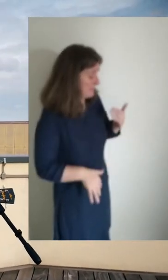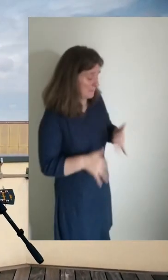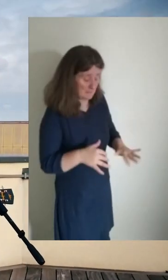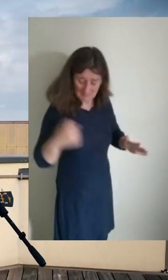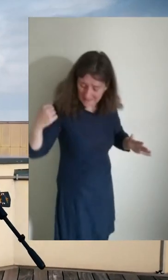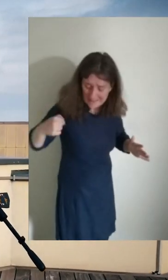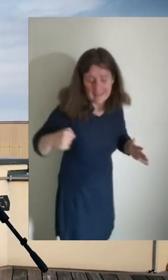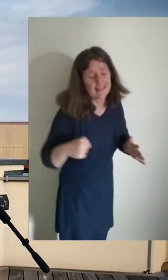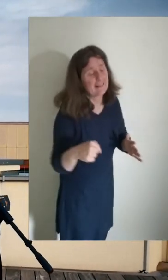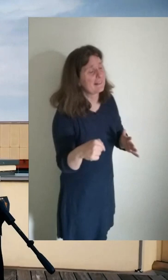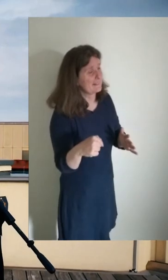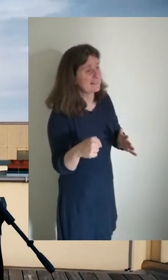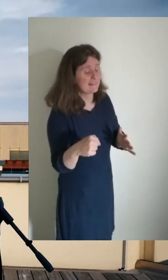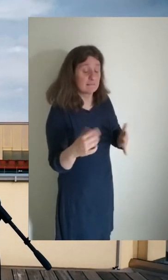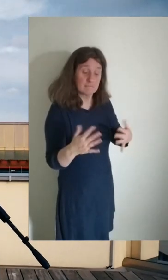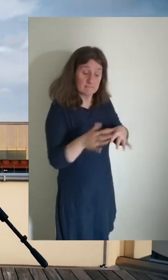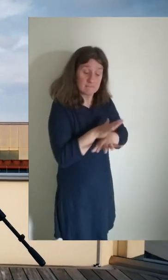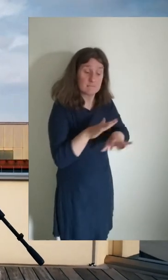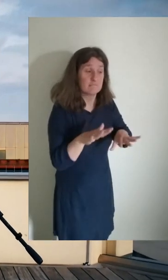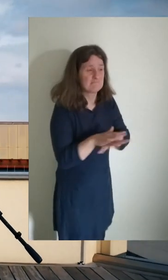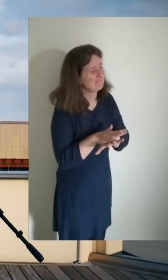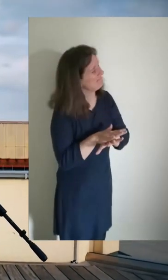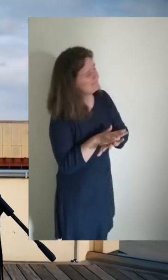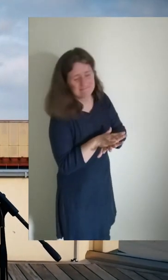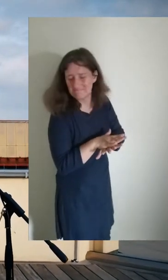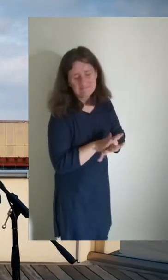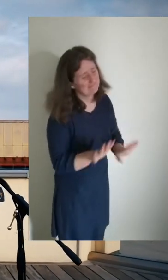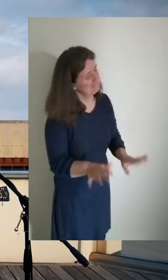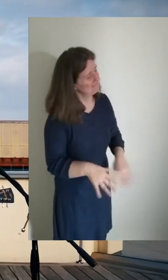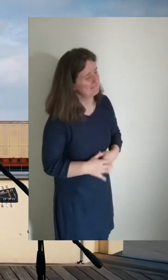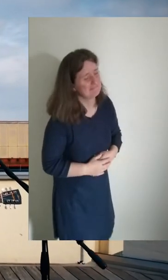from the pain that's in your past.